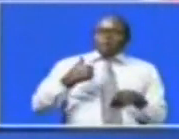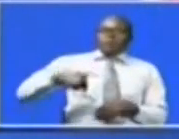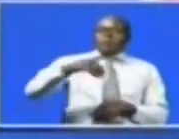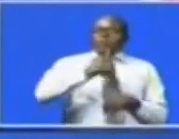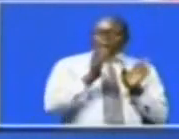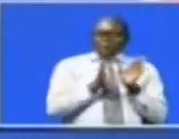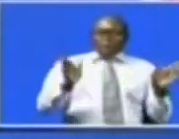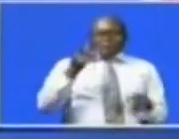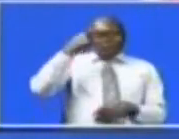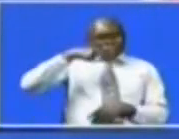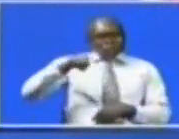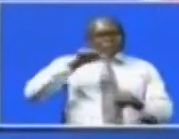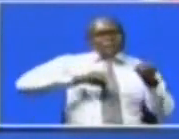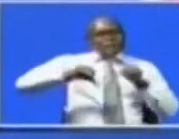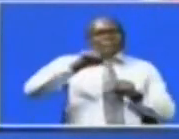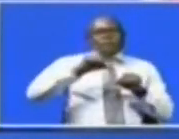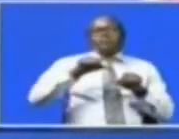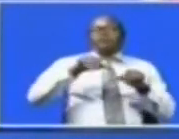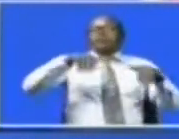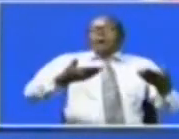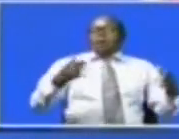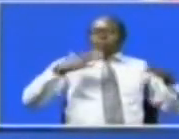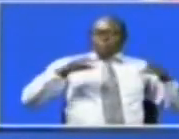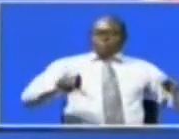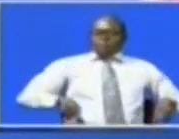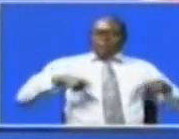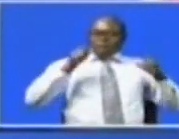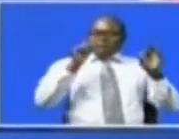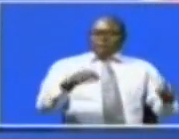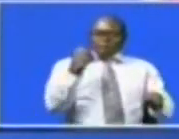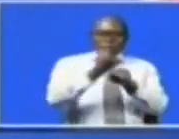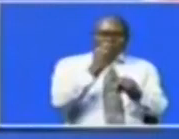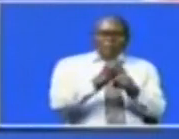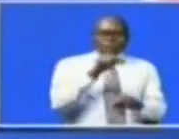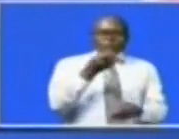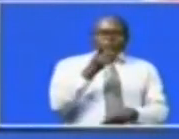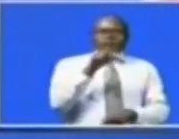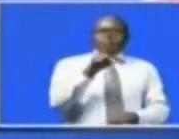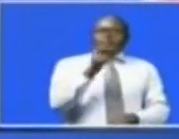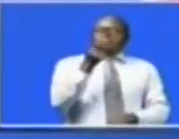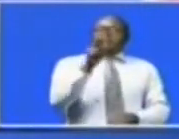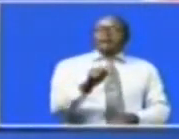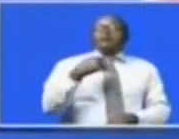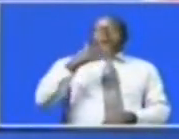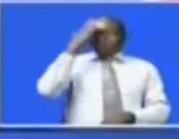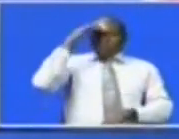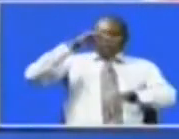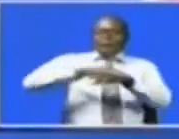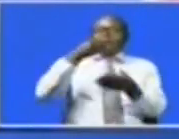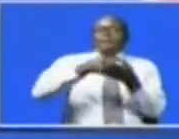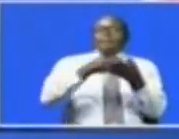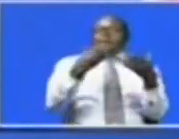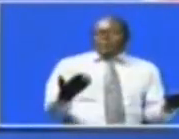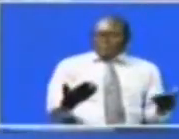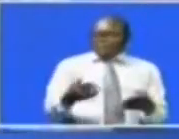a public policy about the means of subsistence. If you're working for KTN, we know where you are getting your money. So let me get you clear. So